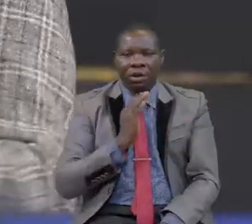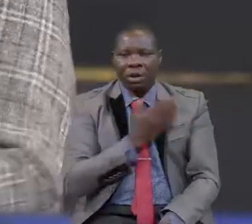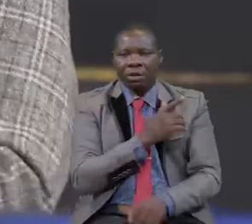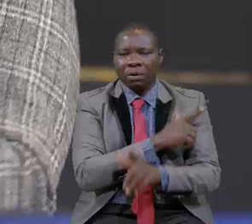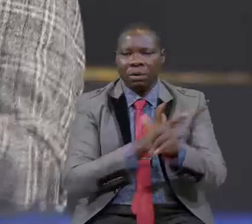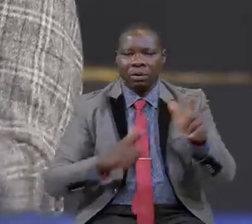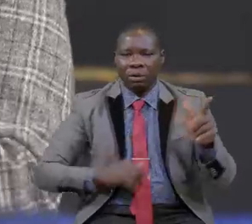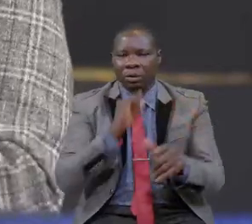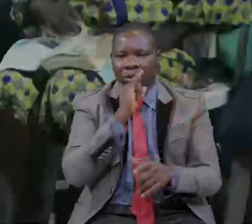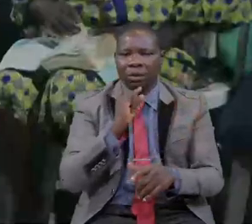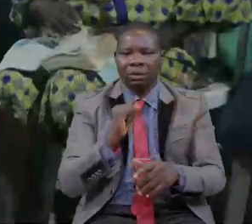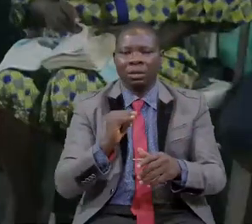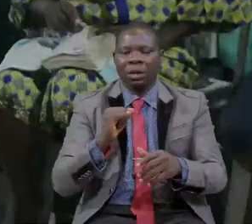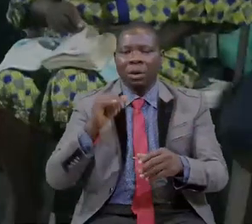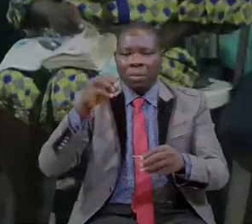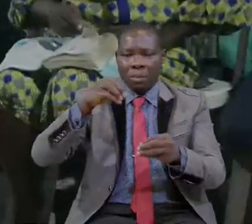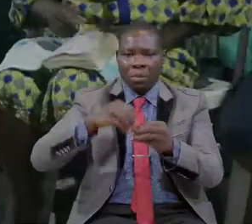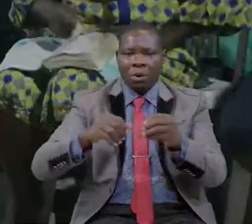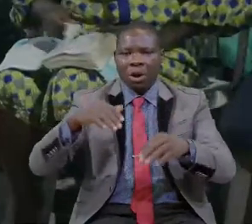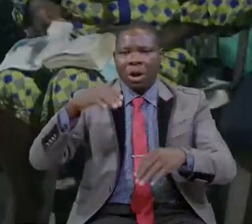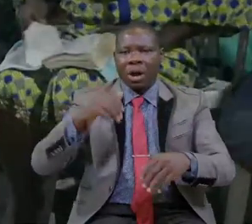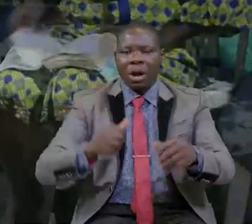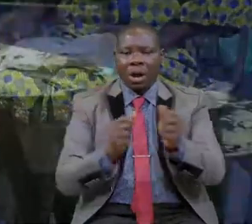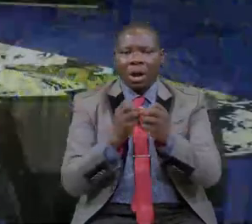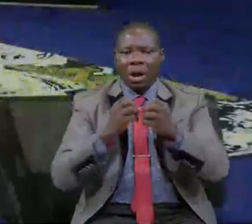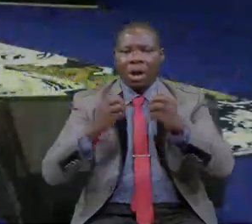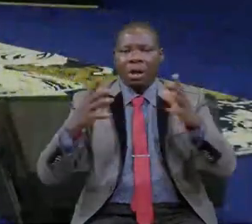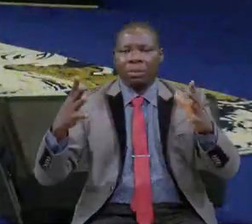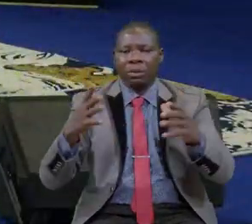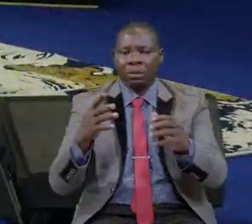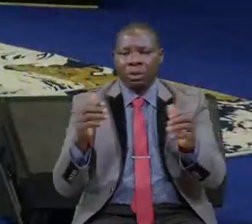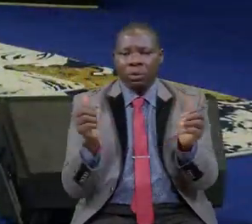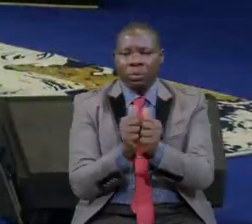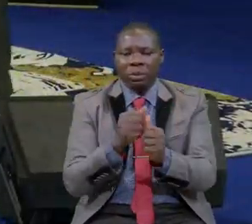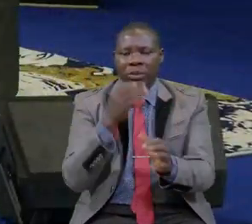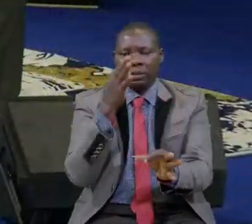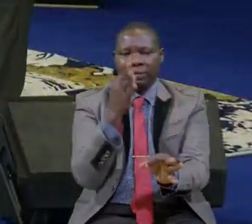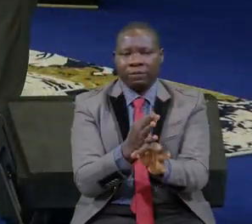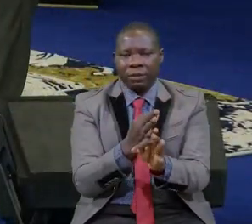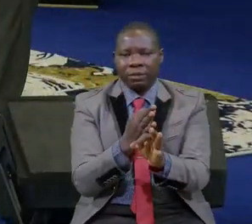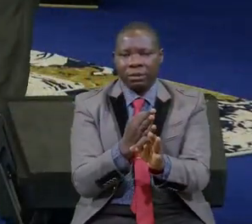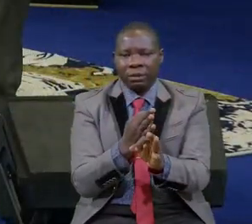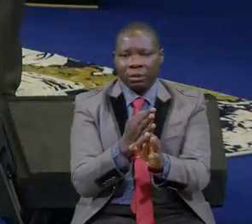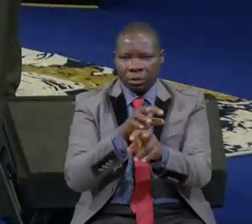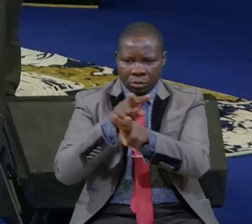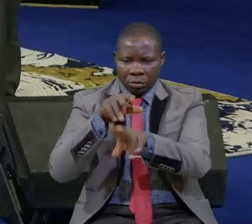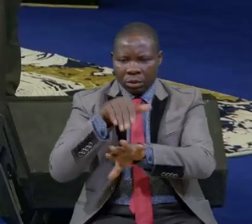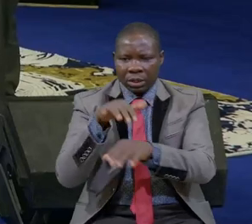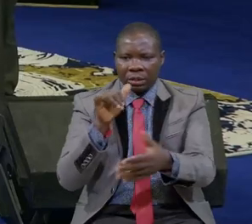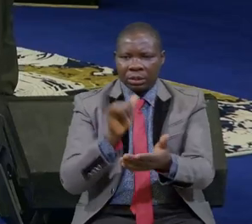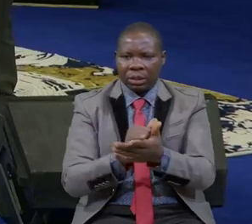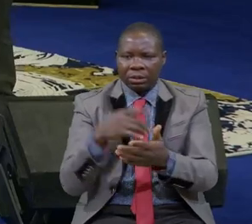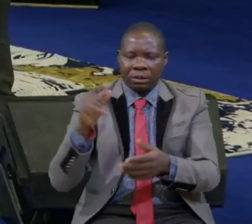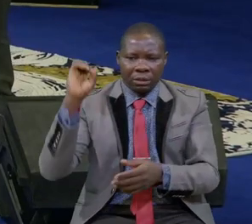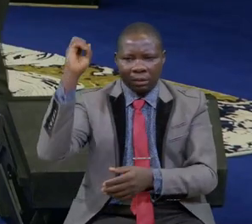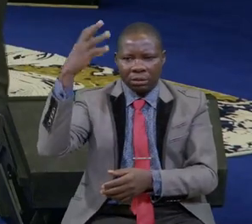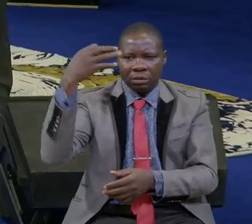exceeding abundant with faith. Look at that. The grace of our Lord